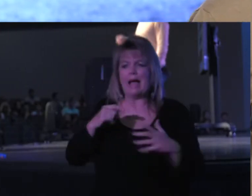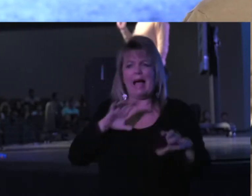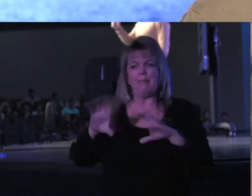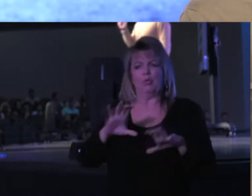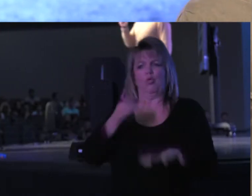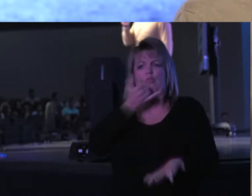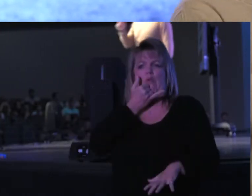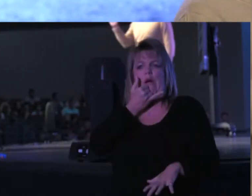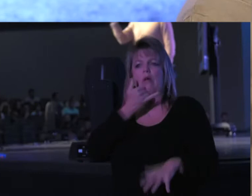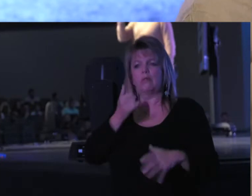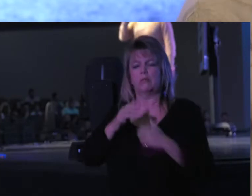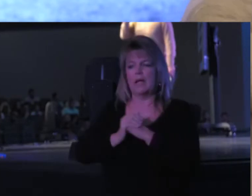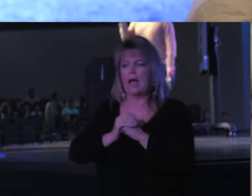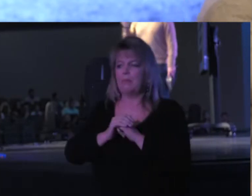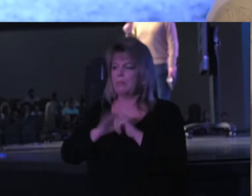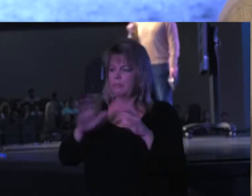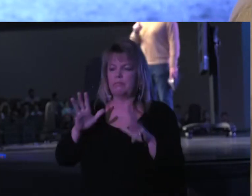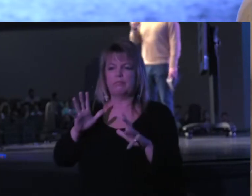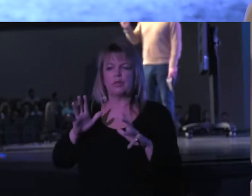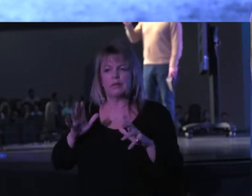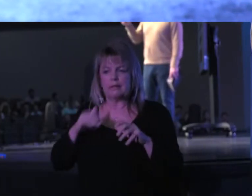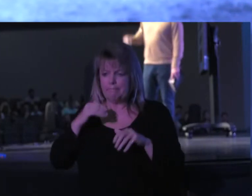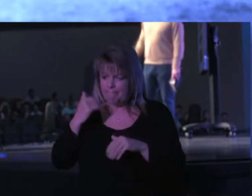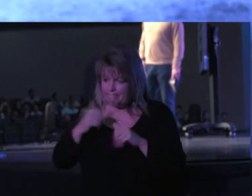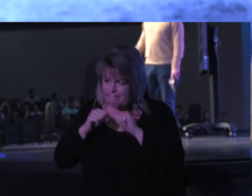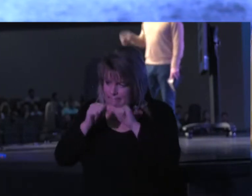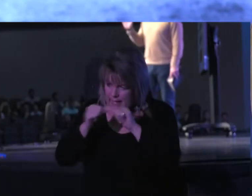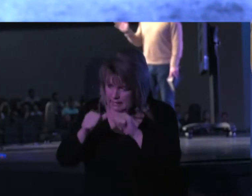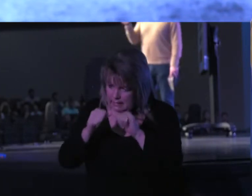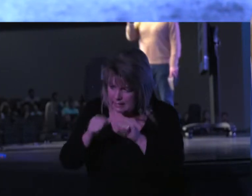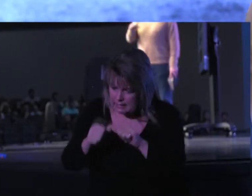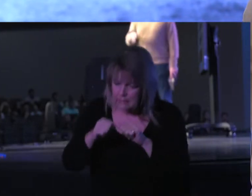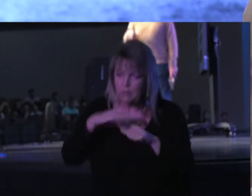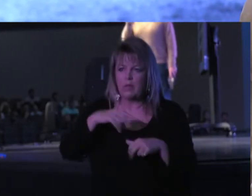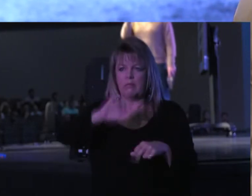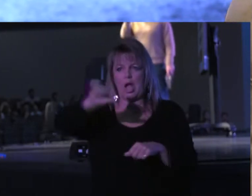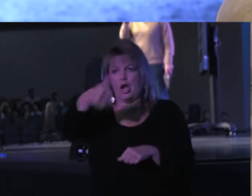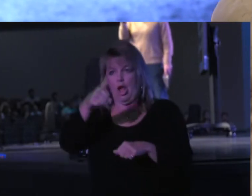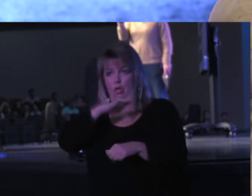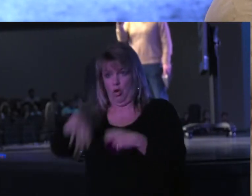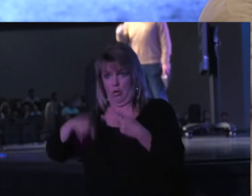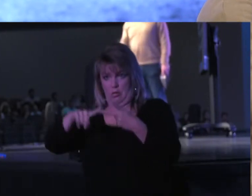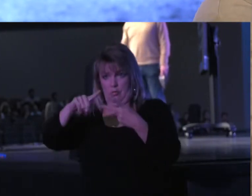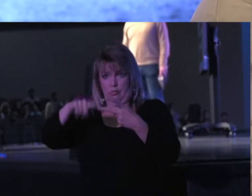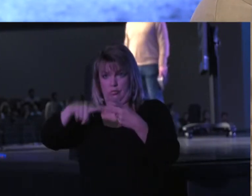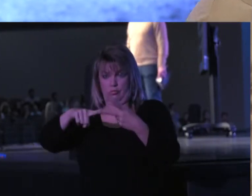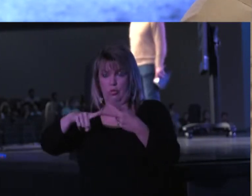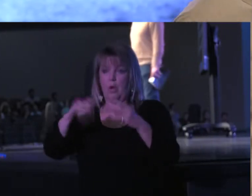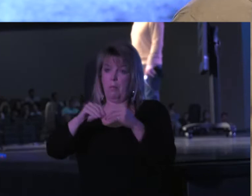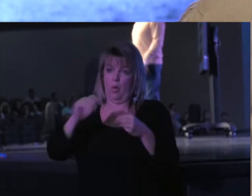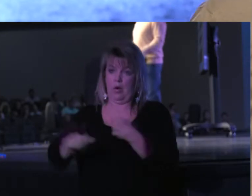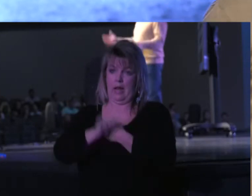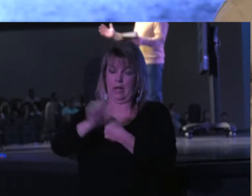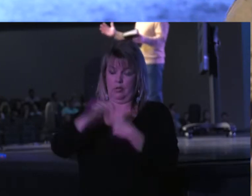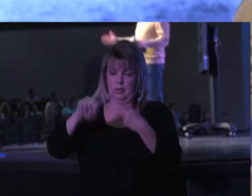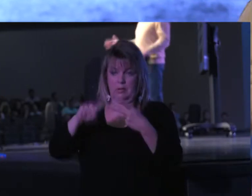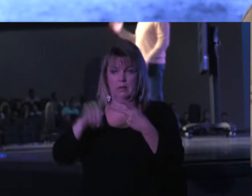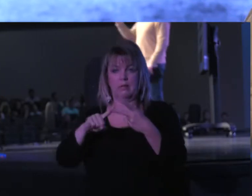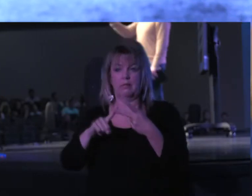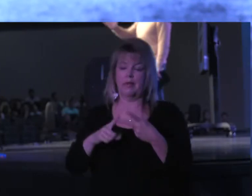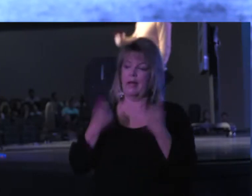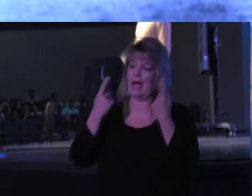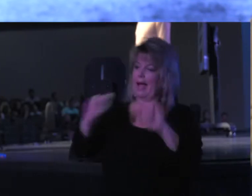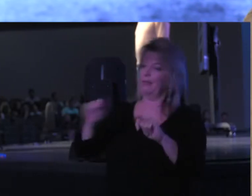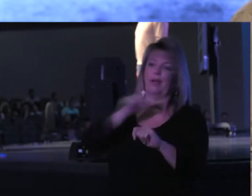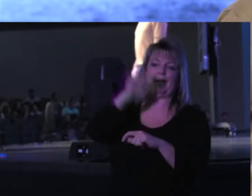So I'm going to keep pushing the religious buttons until some relief comes. There's another conclusion. It's even more dangerous. Well, I tried